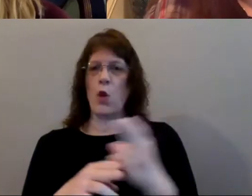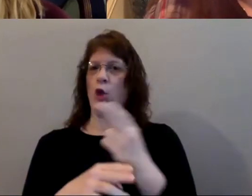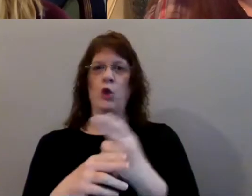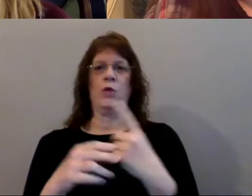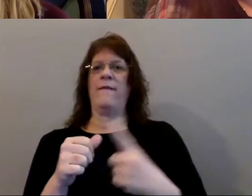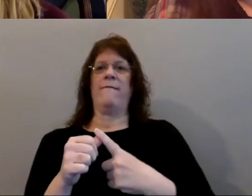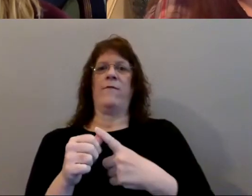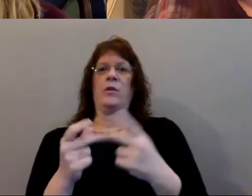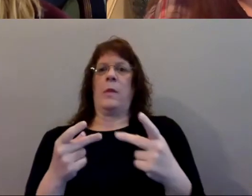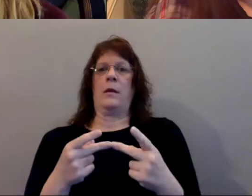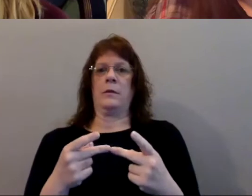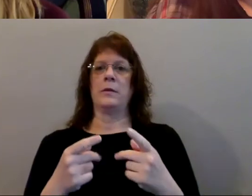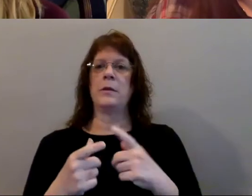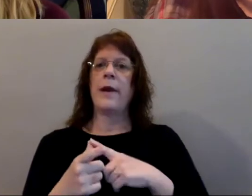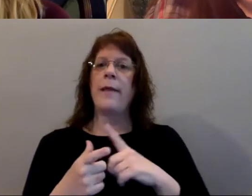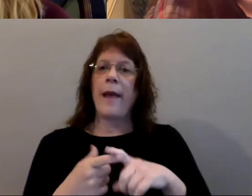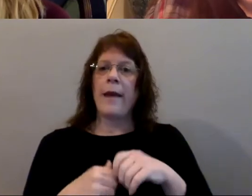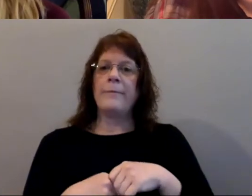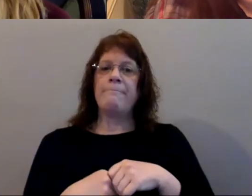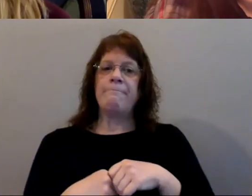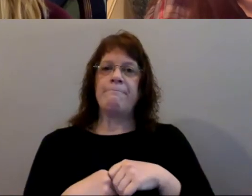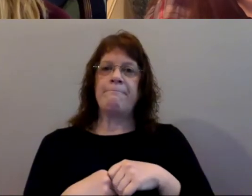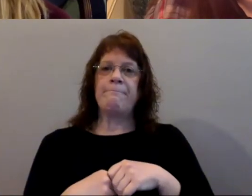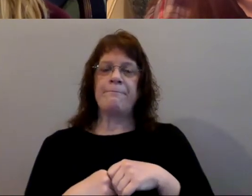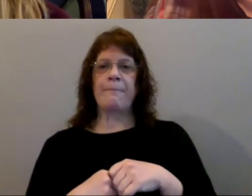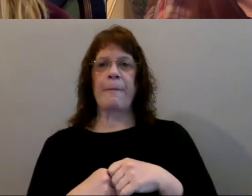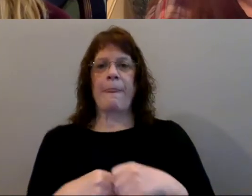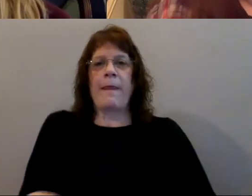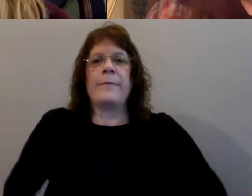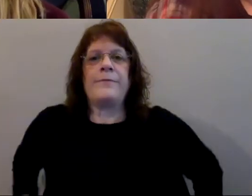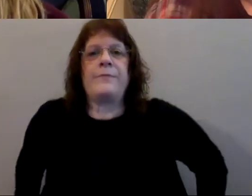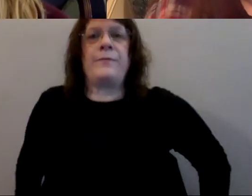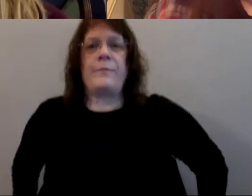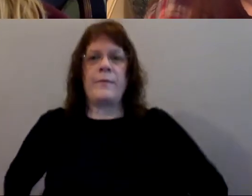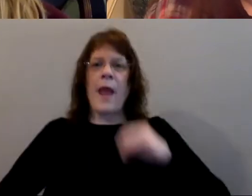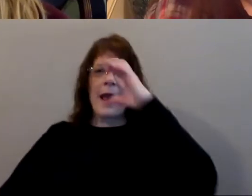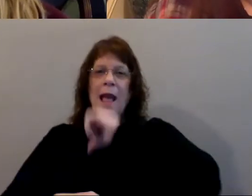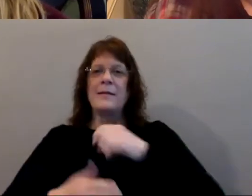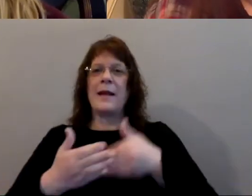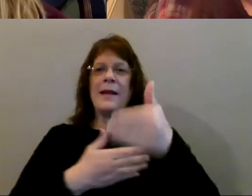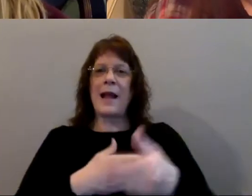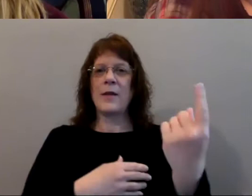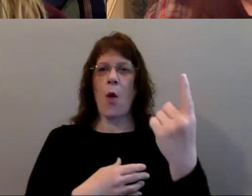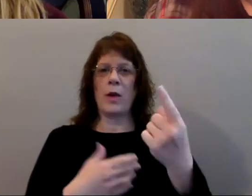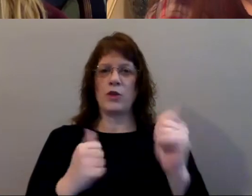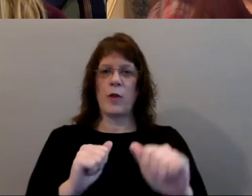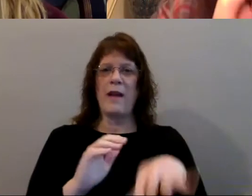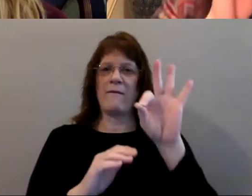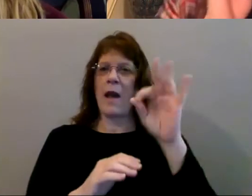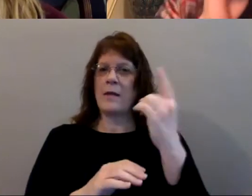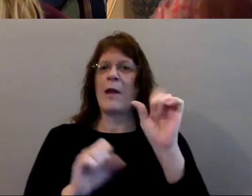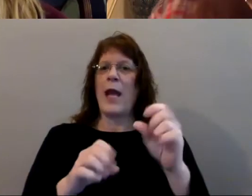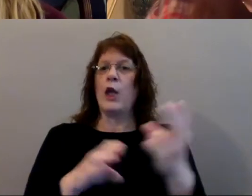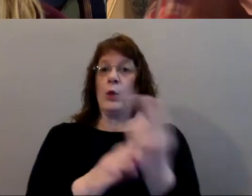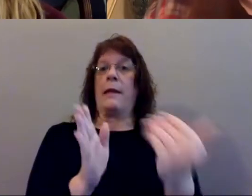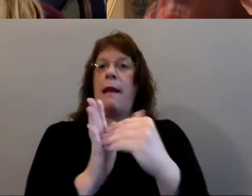And then I guess the next step is always something recycled, something that you can reuse. But in